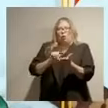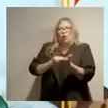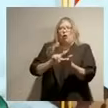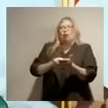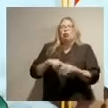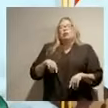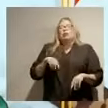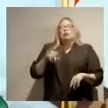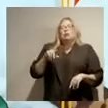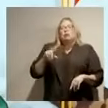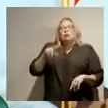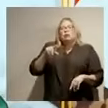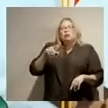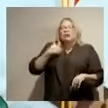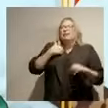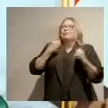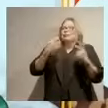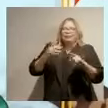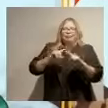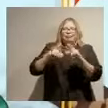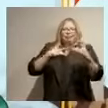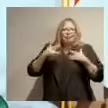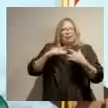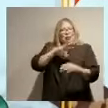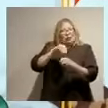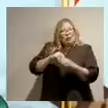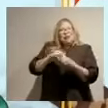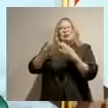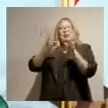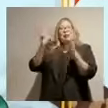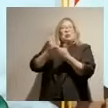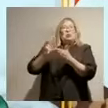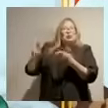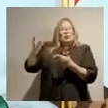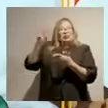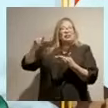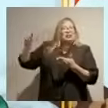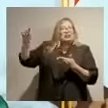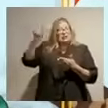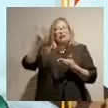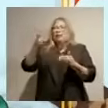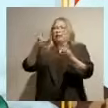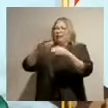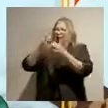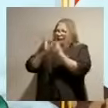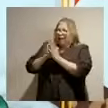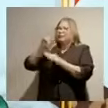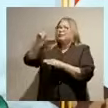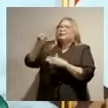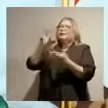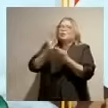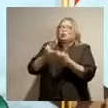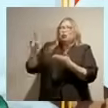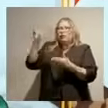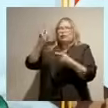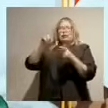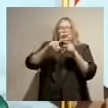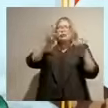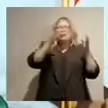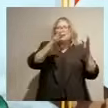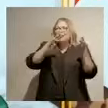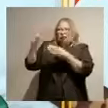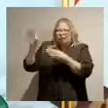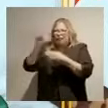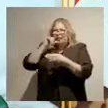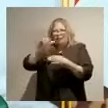including at public universities here in California, are calling for their universities to divest from companies that do business with Israel in light